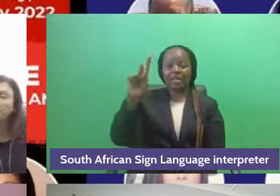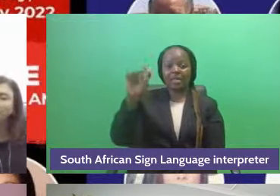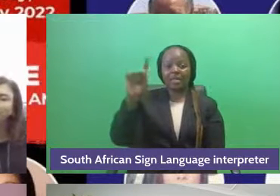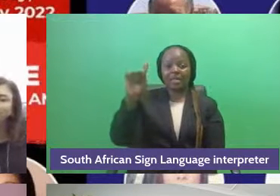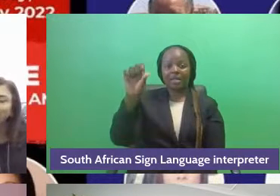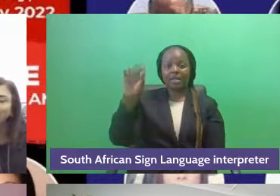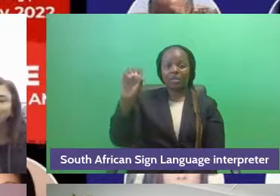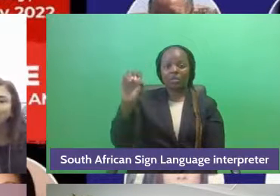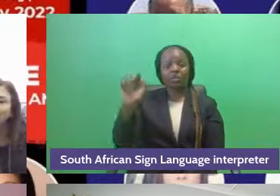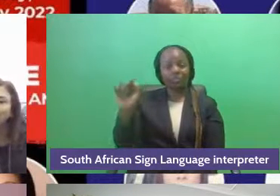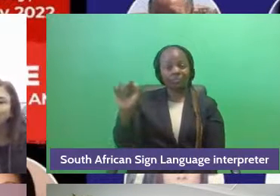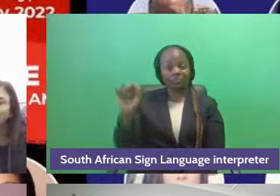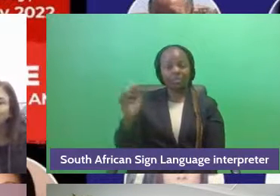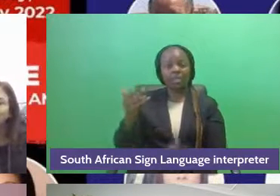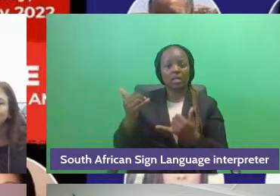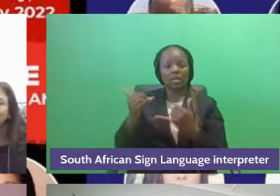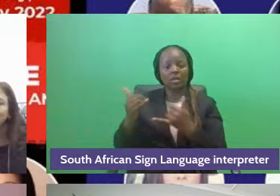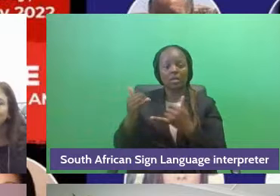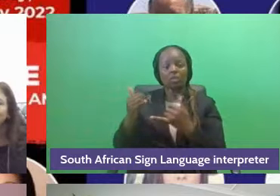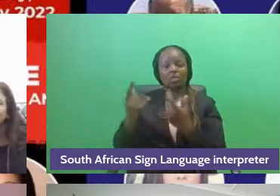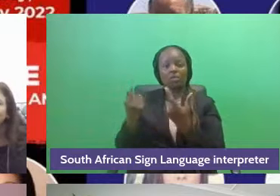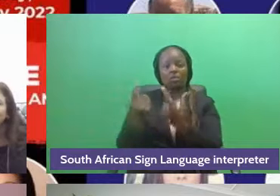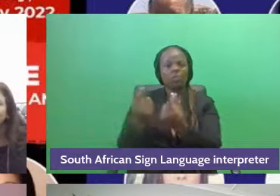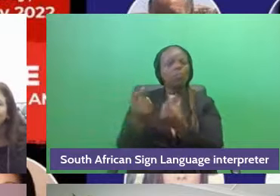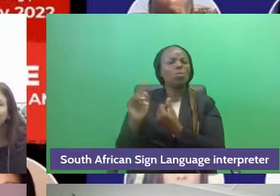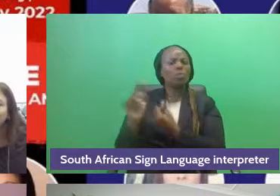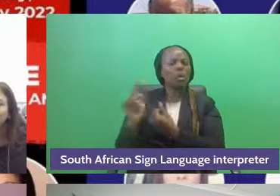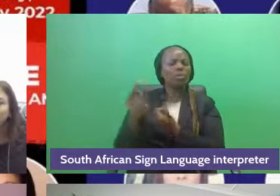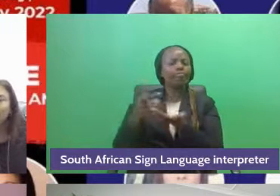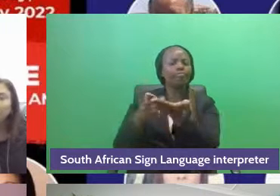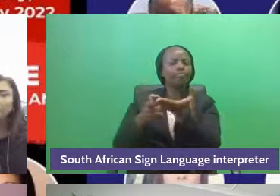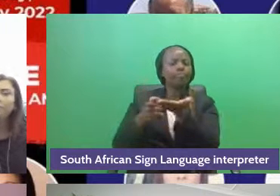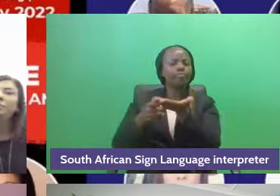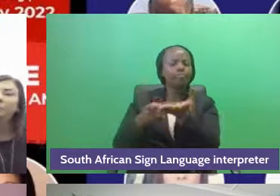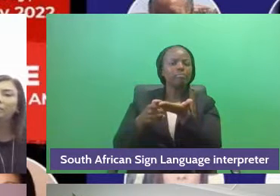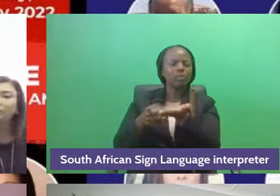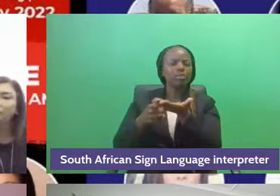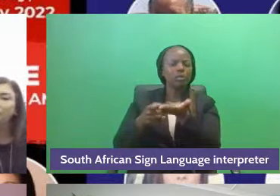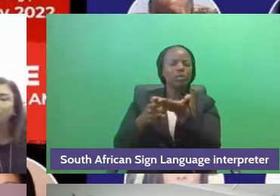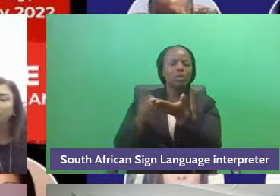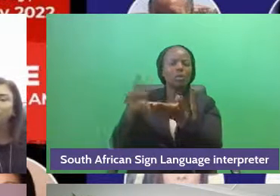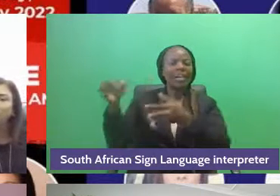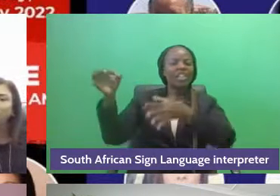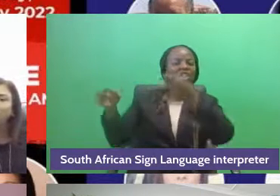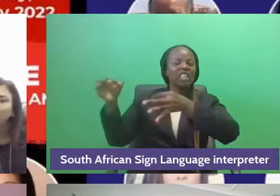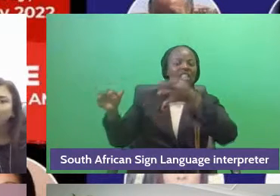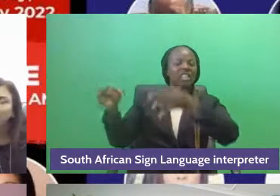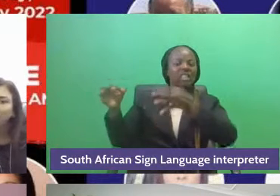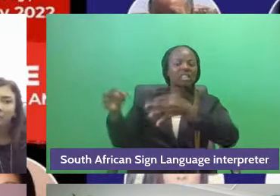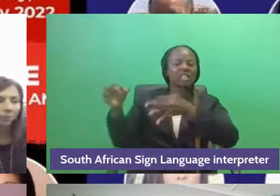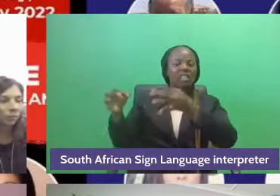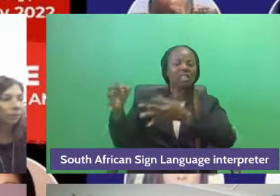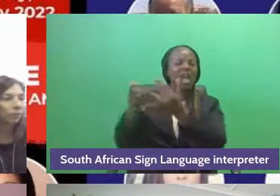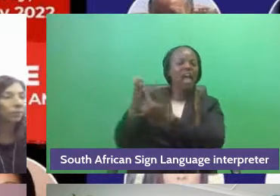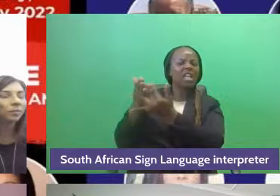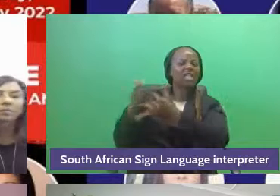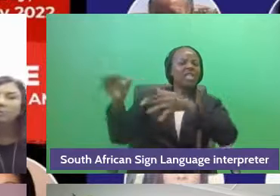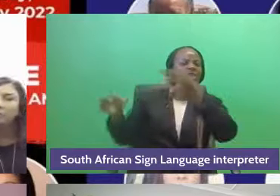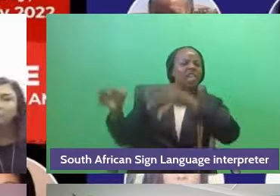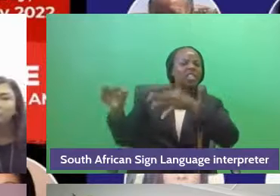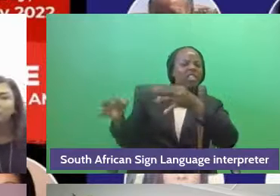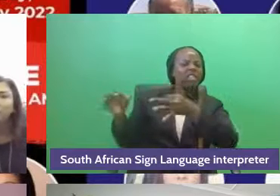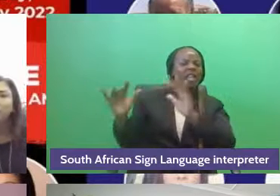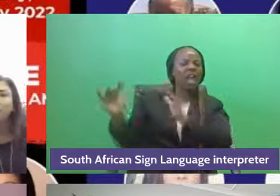will move into the direction of talking about justice and access to justice.